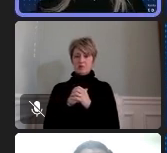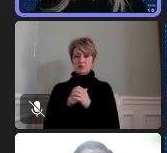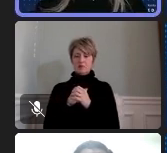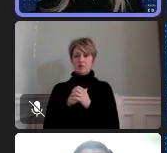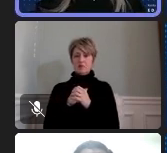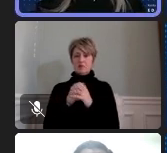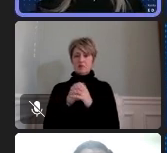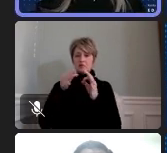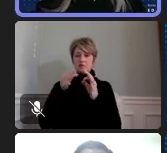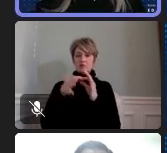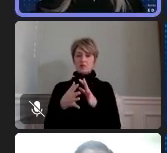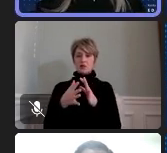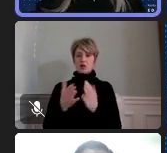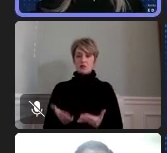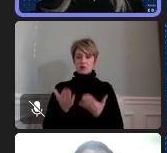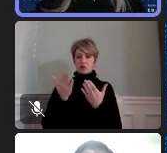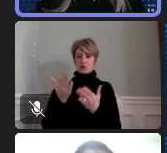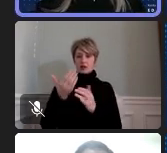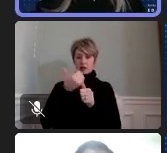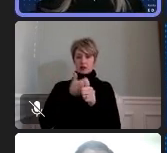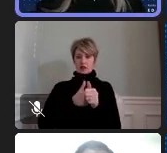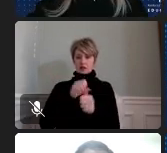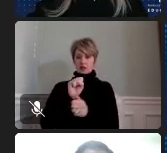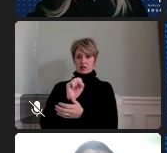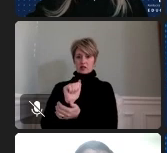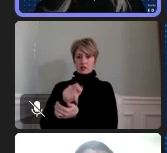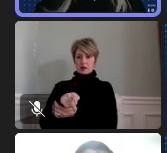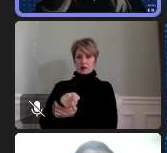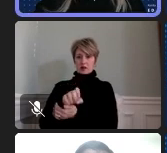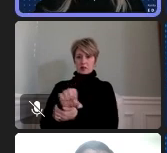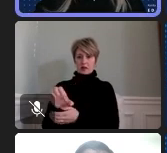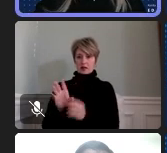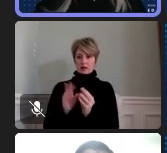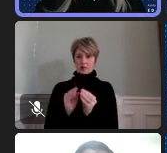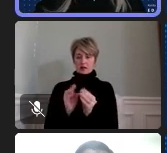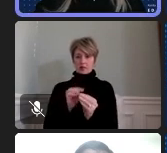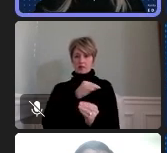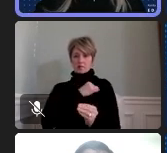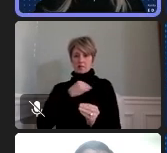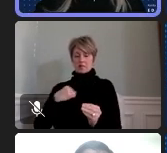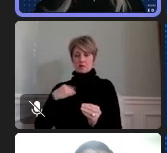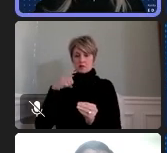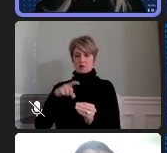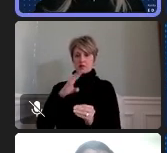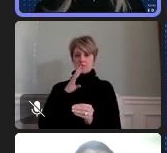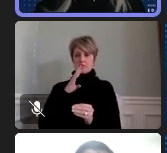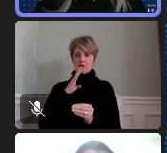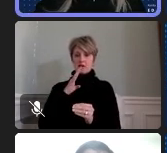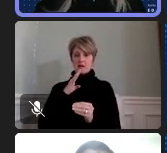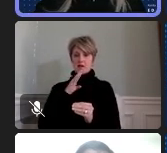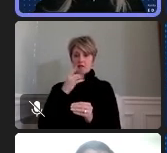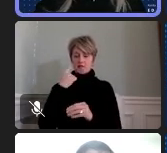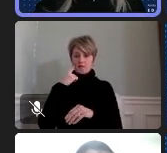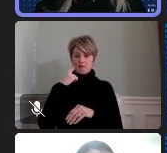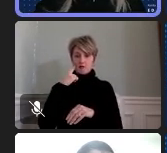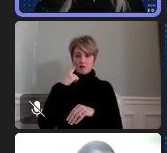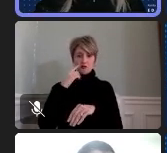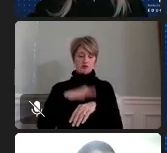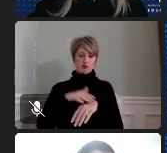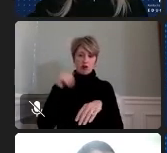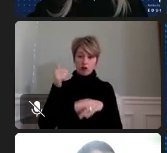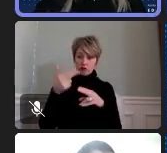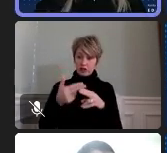Interpreters are provided at each SAPEC meeting. Members must speak when called on for roll call or any